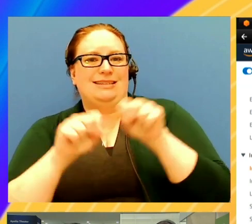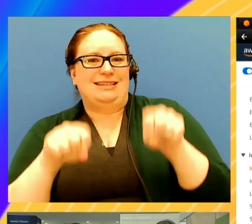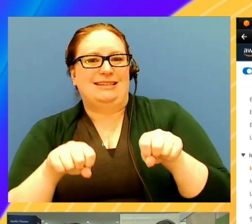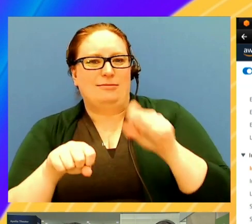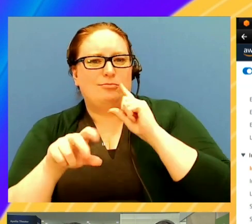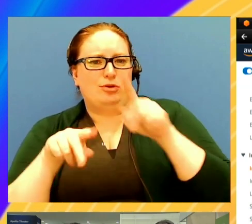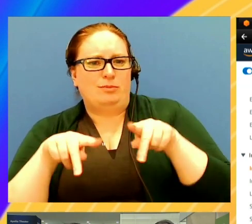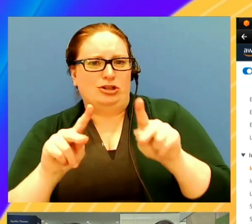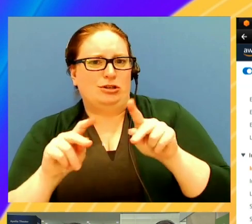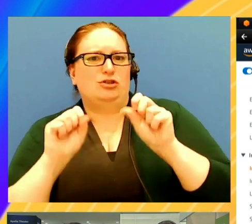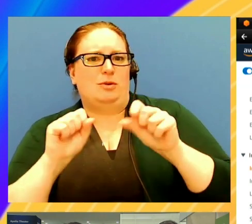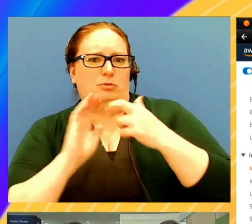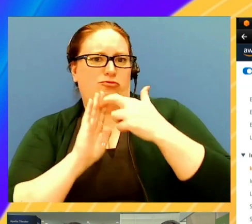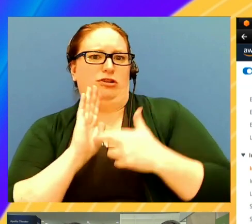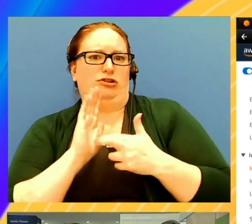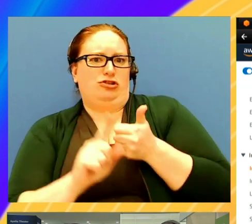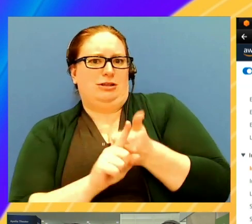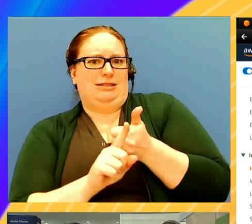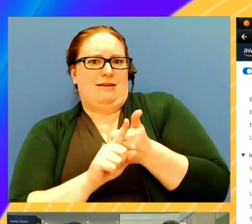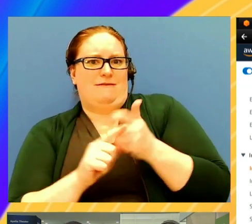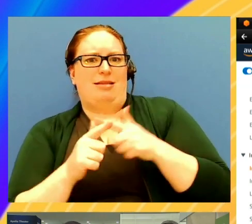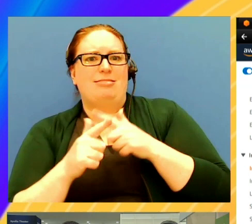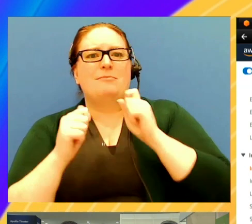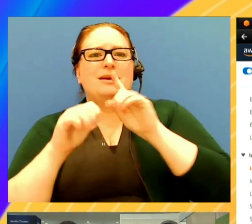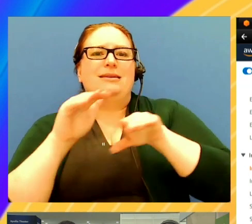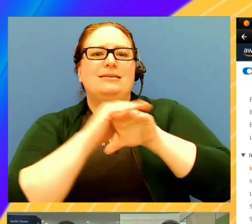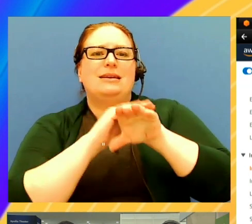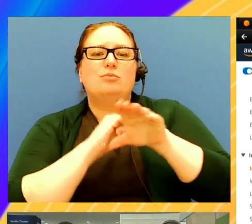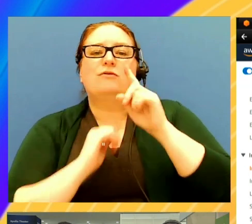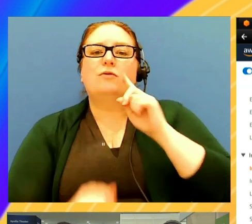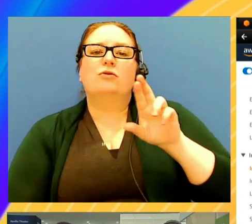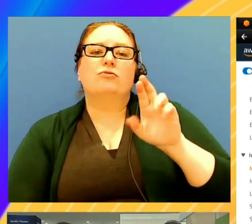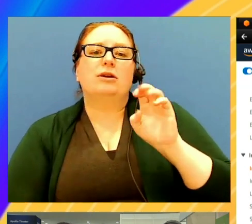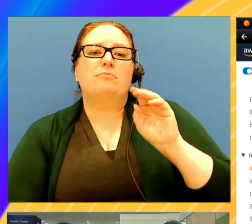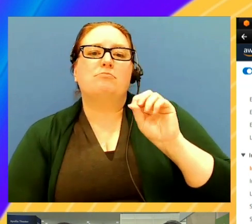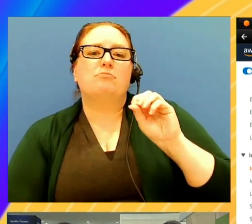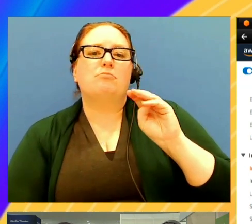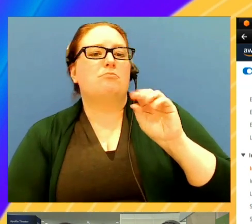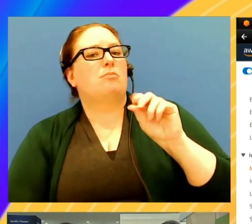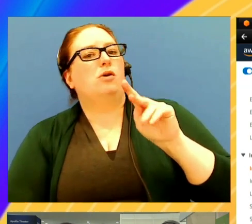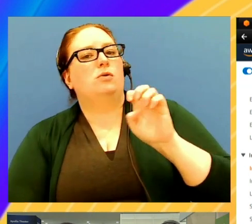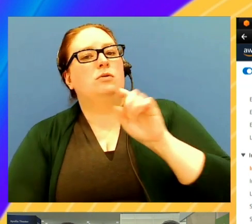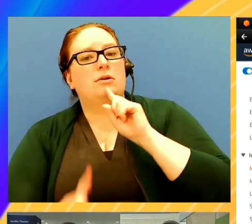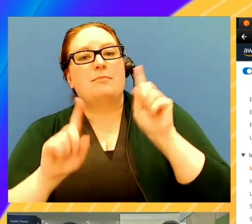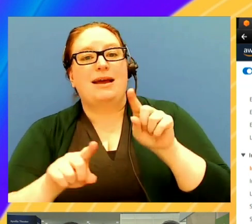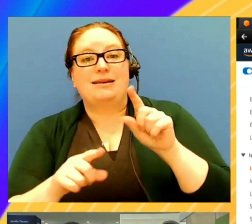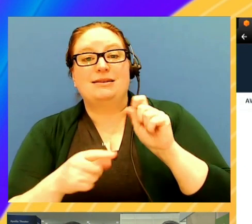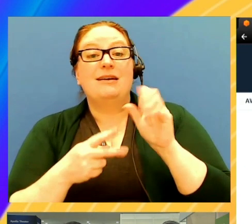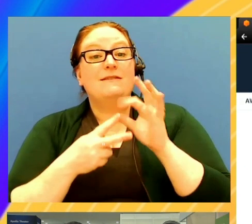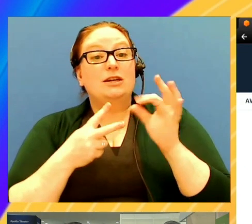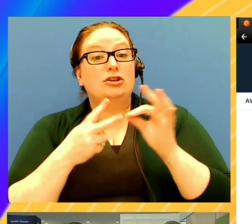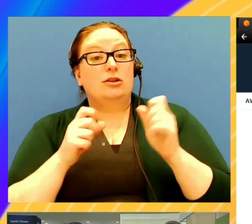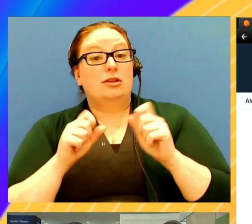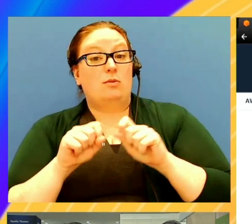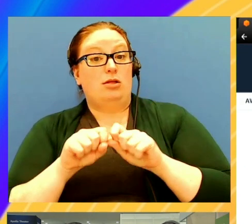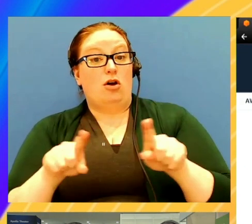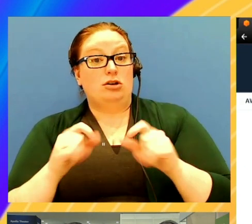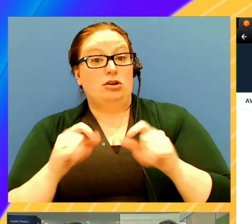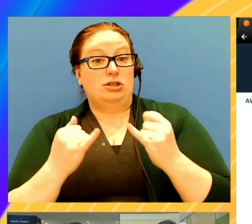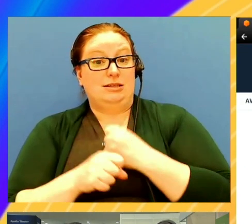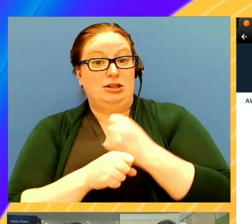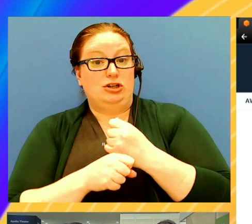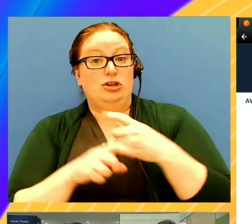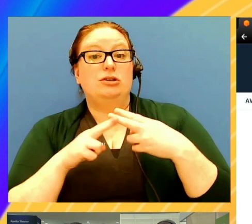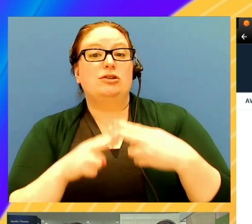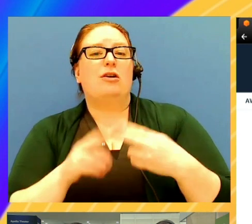permissions to be able to register itself and then be accessible for this remote command. So a feature that we launched earlier this year is called